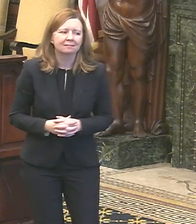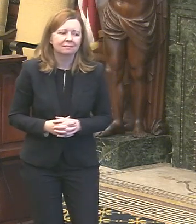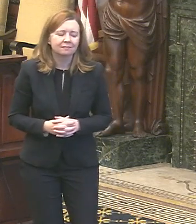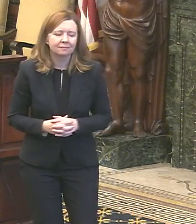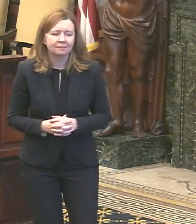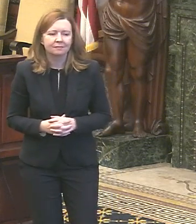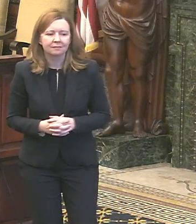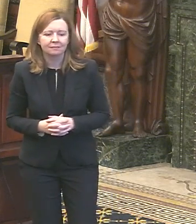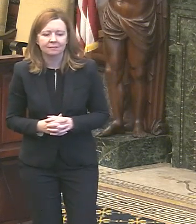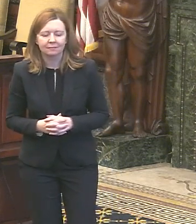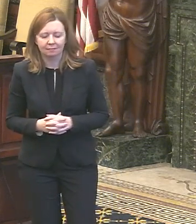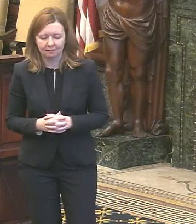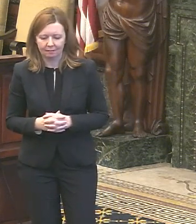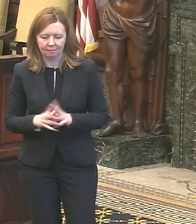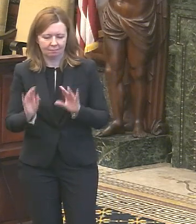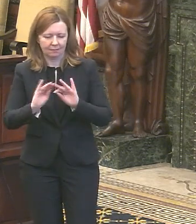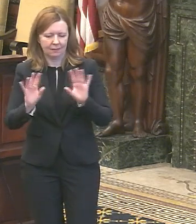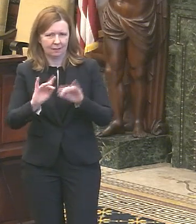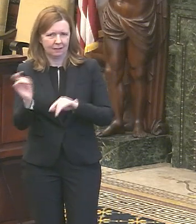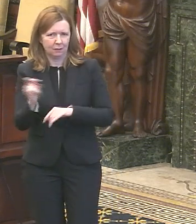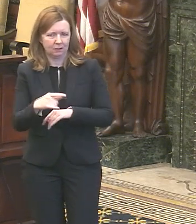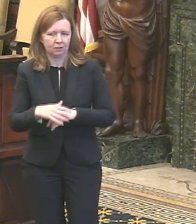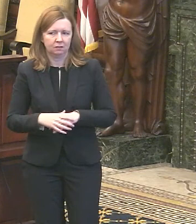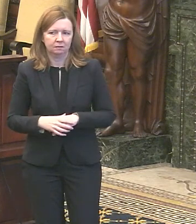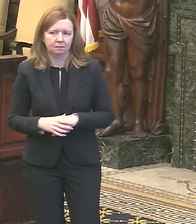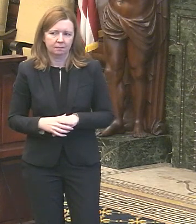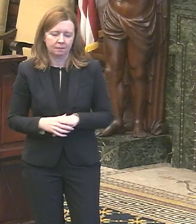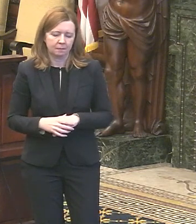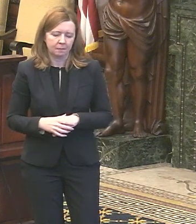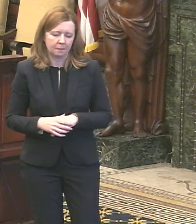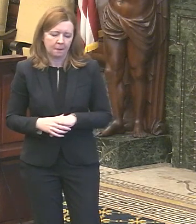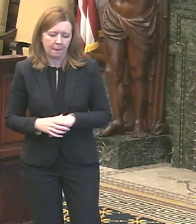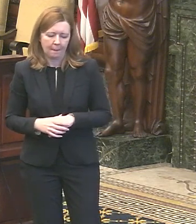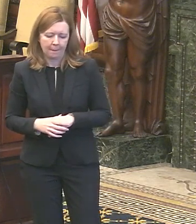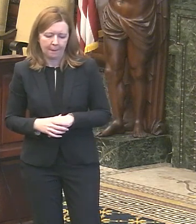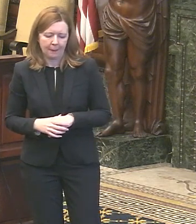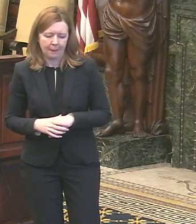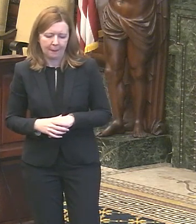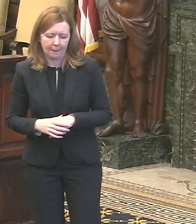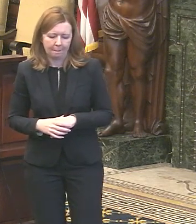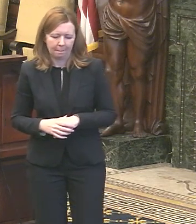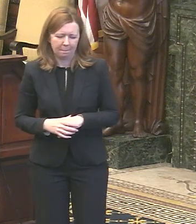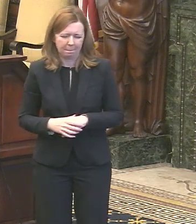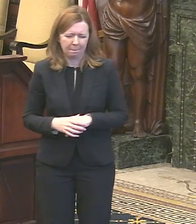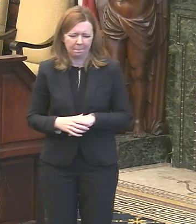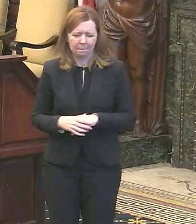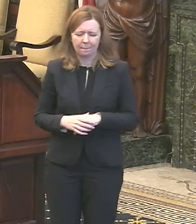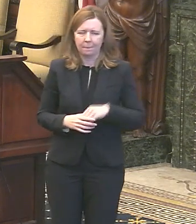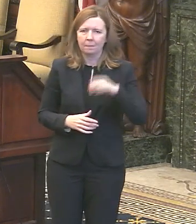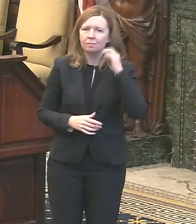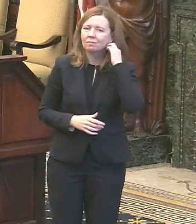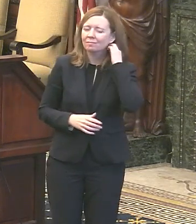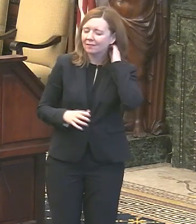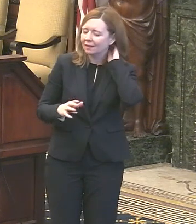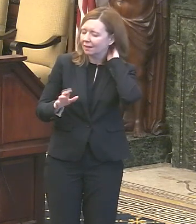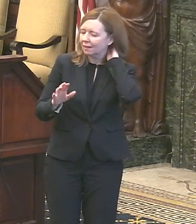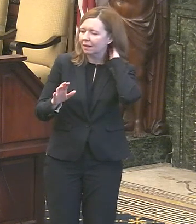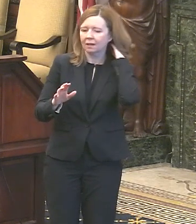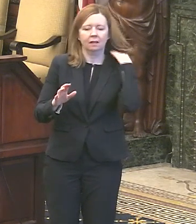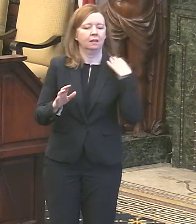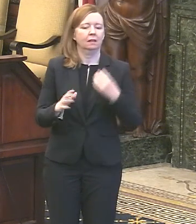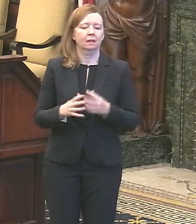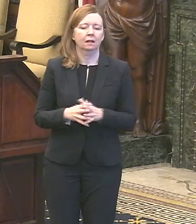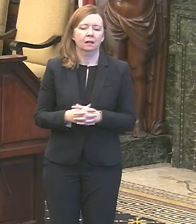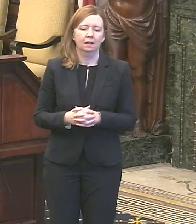está lanzando una serie de grants para organizaciones en Kensington. Argenis, this is Mike